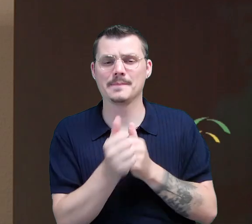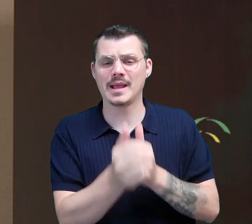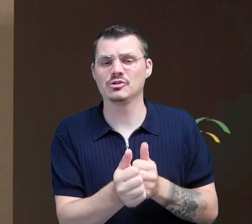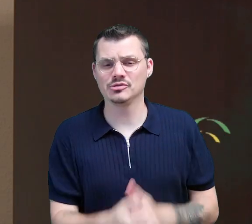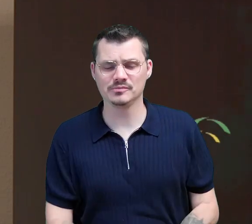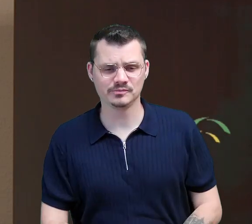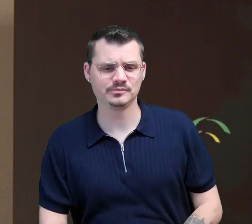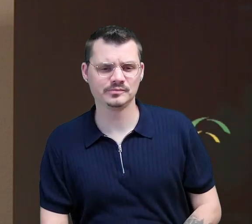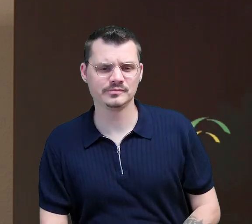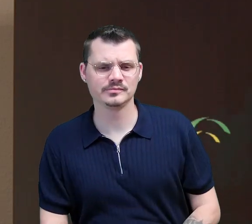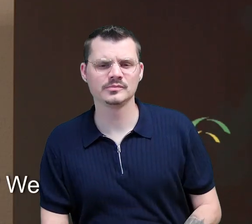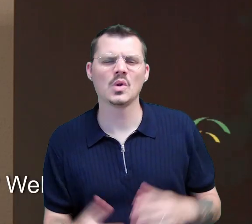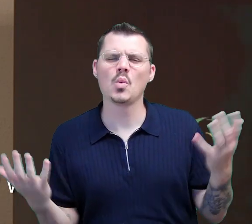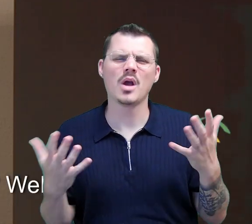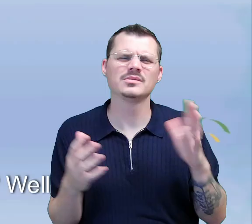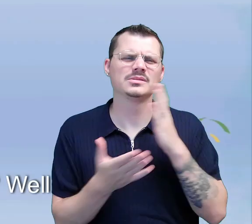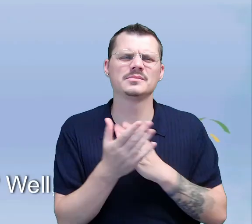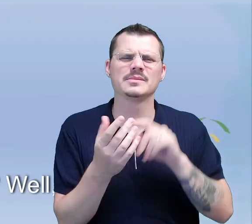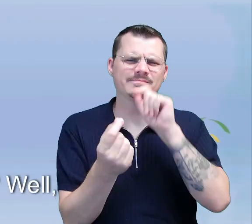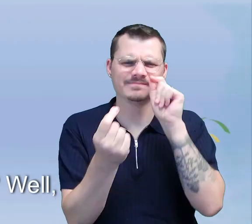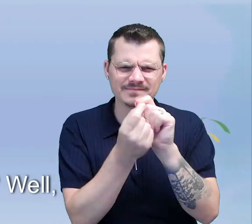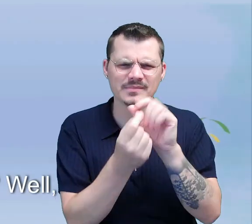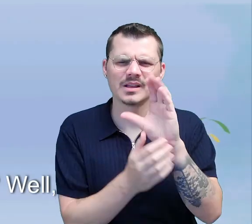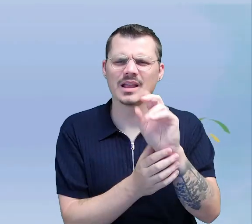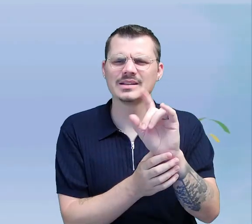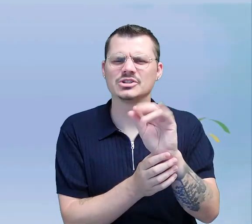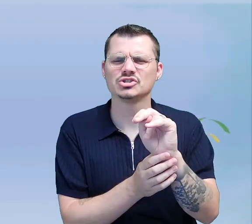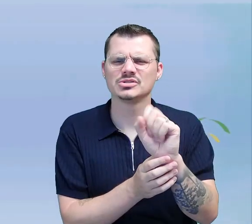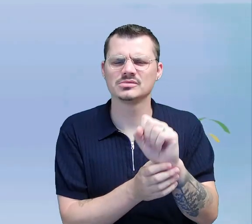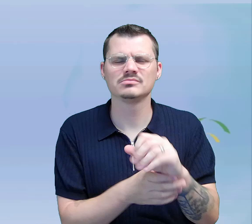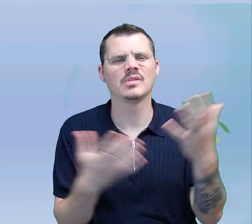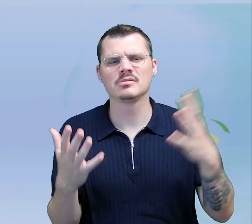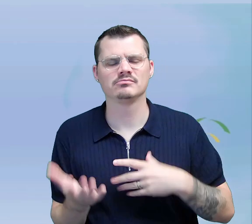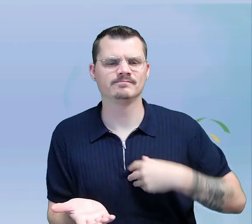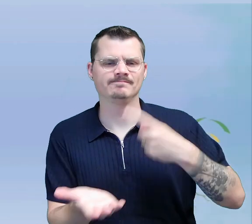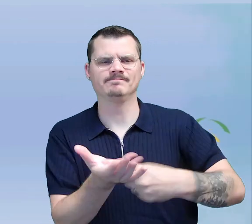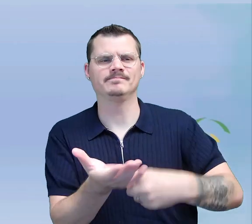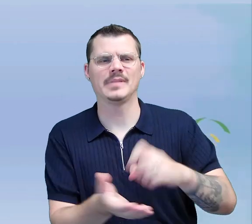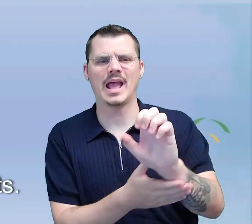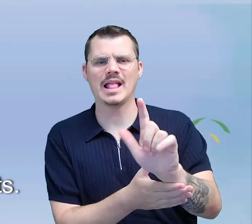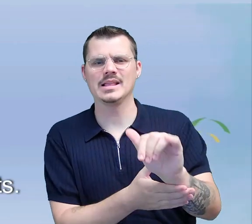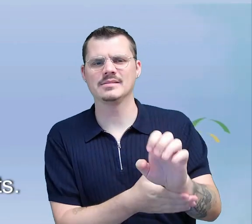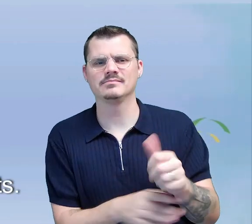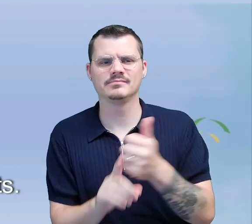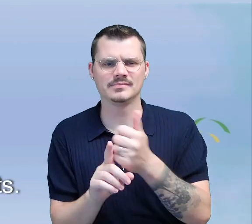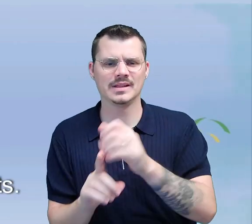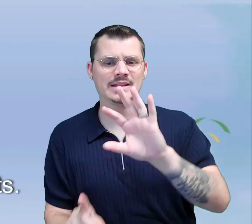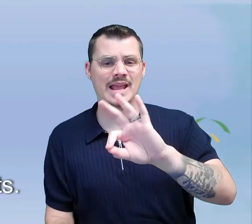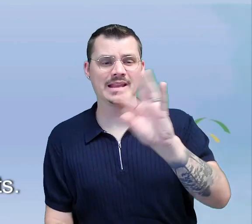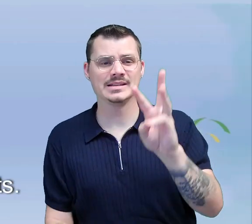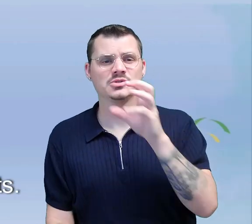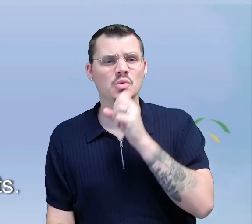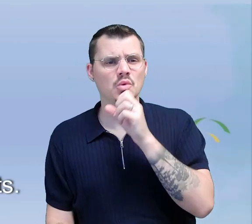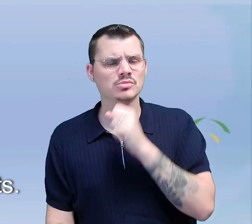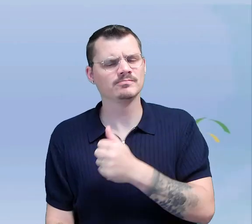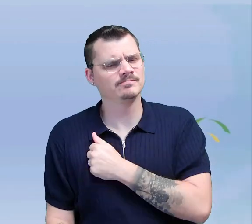pattern. So what are some specific conditions? Well, let's talk about Ellie. Ellie's a 96-year-old who